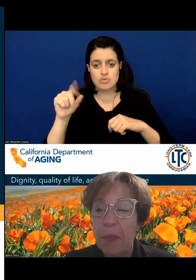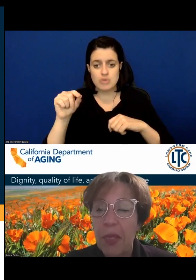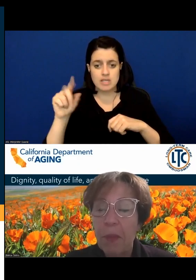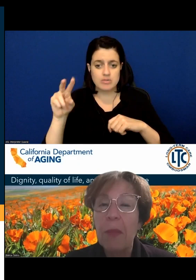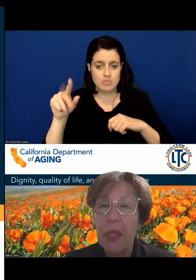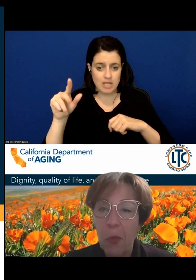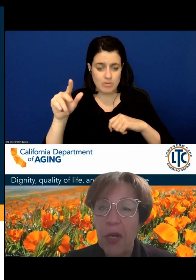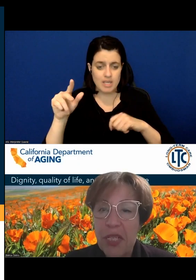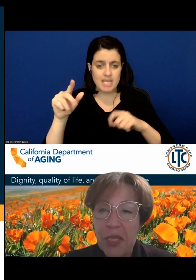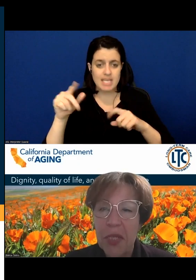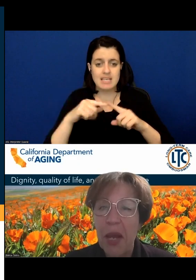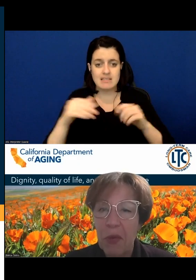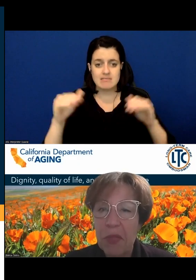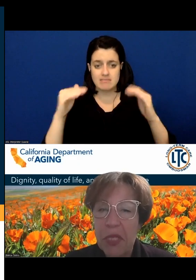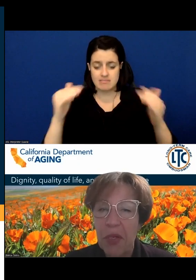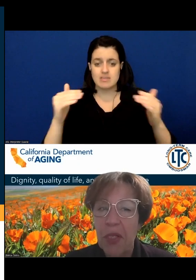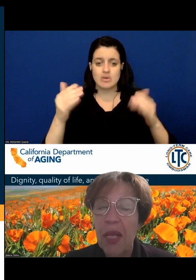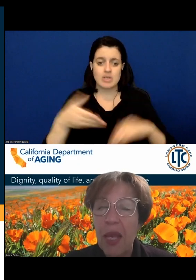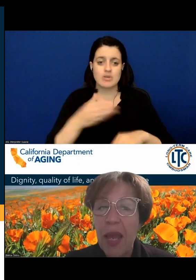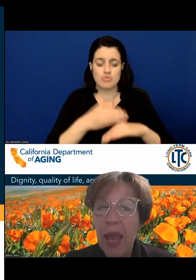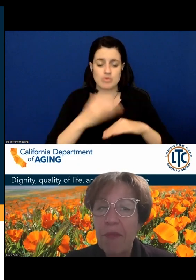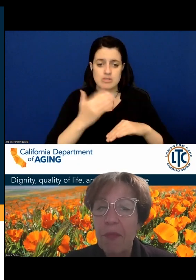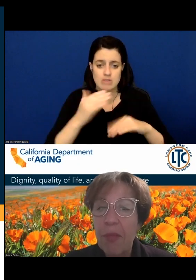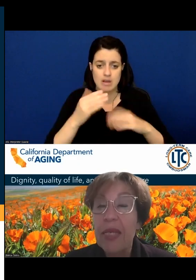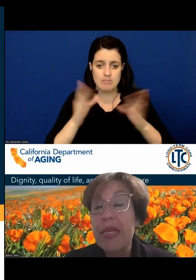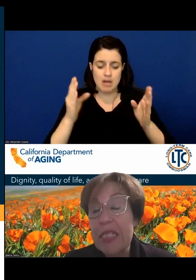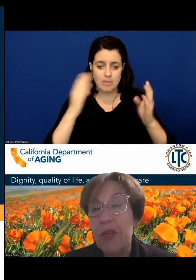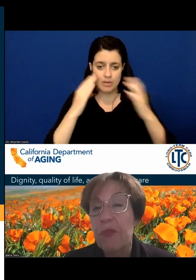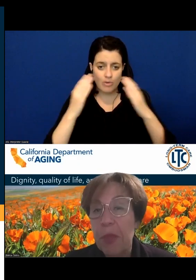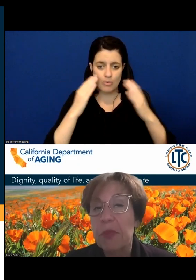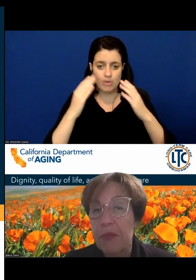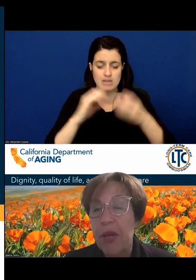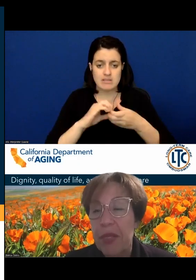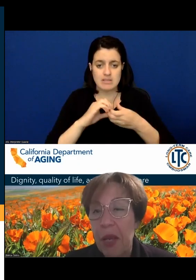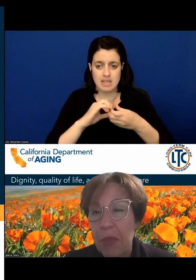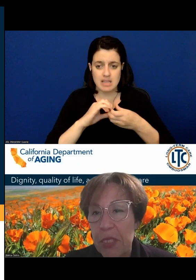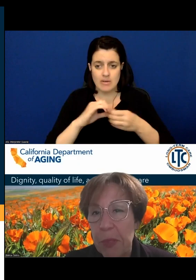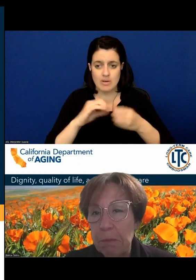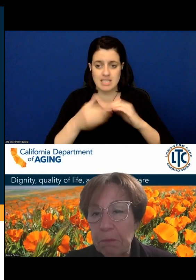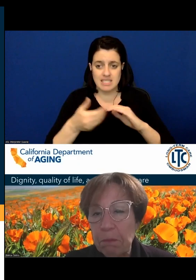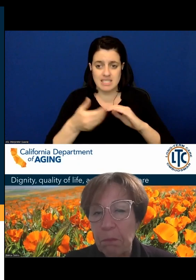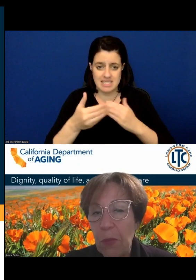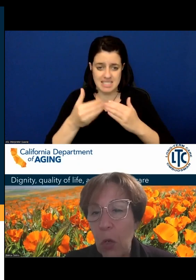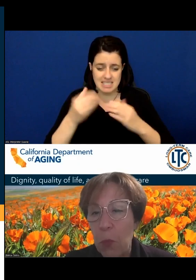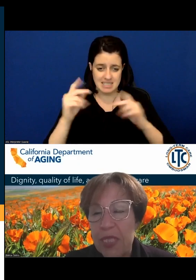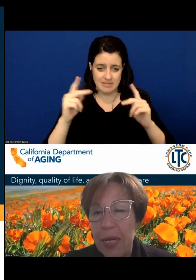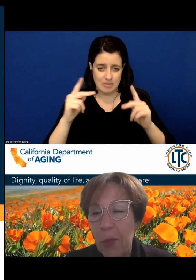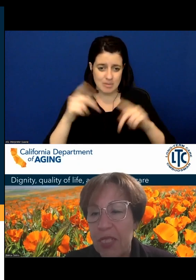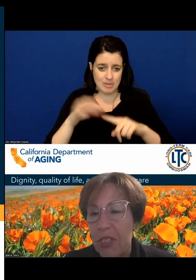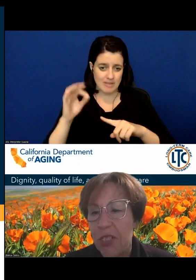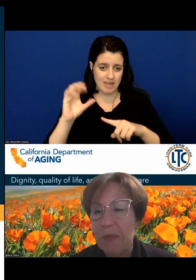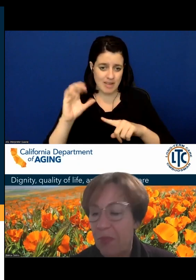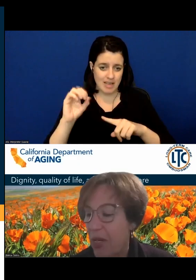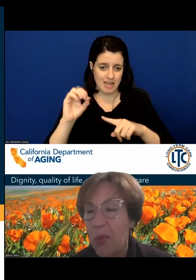our public awareness collateral material and make it easier for people to find the ombudsman. Open to